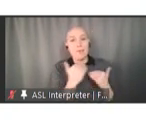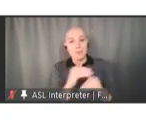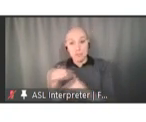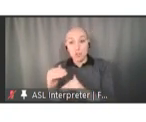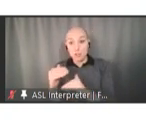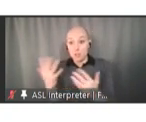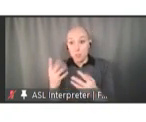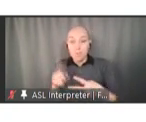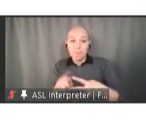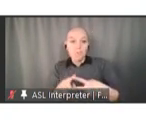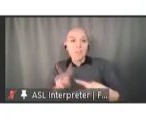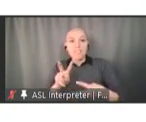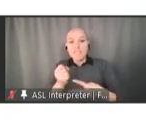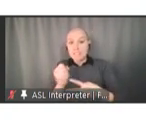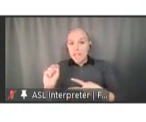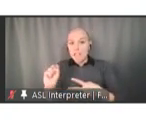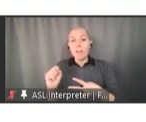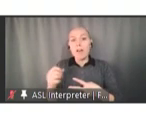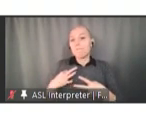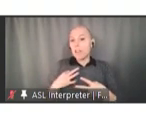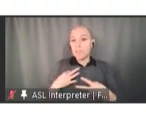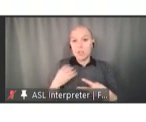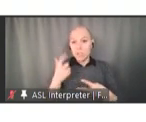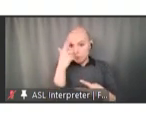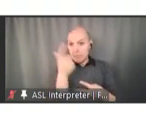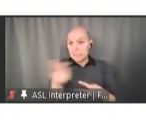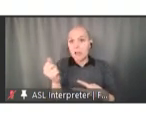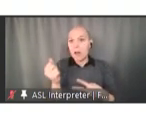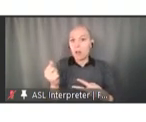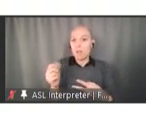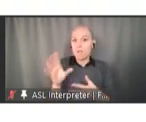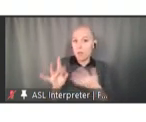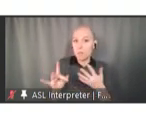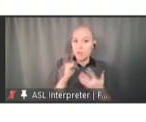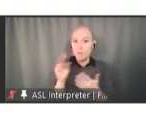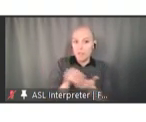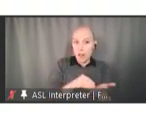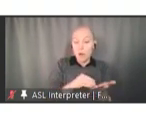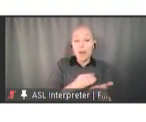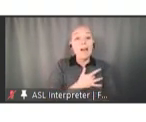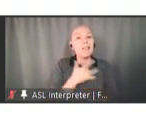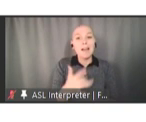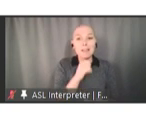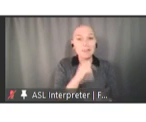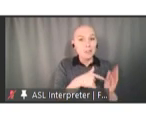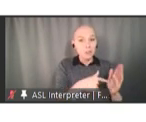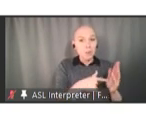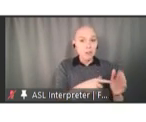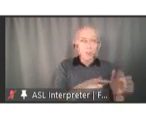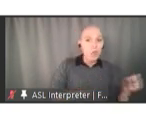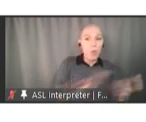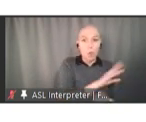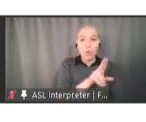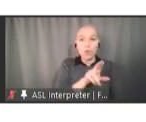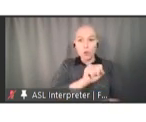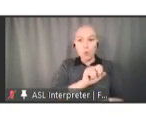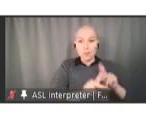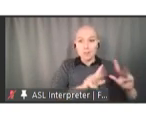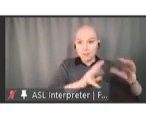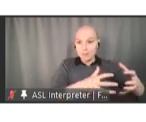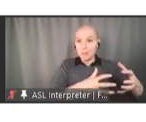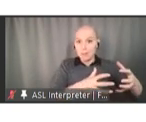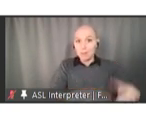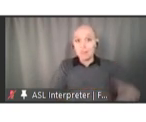likely not completely representative of the vaccinated U.S. population. In addition, data following dose